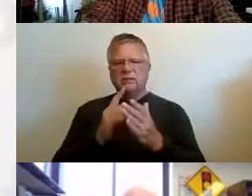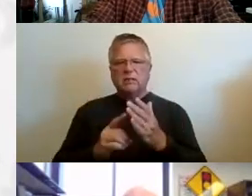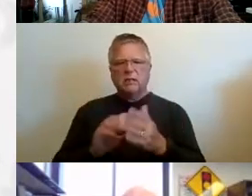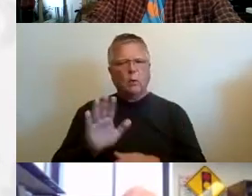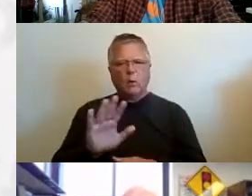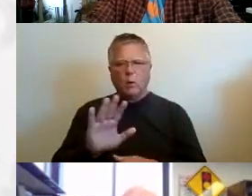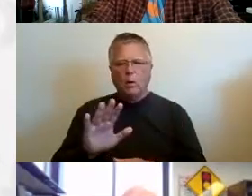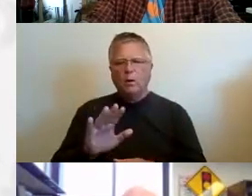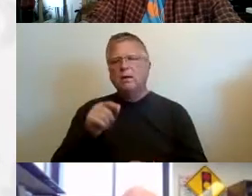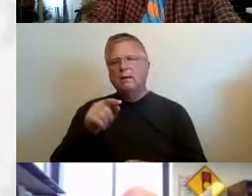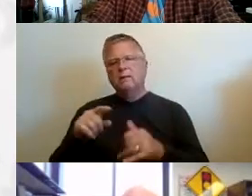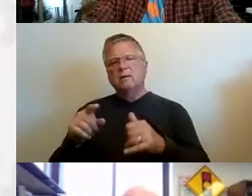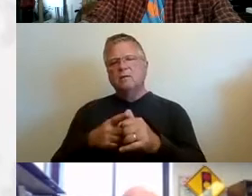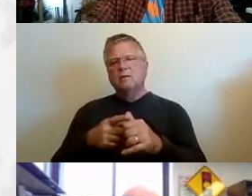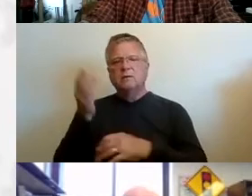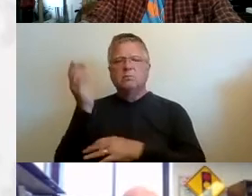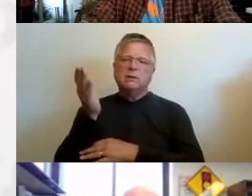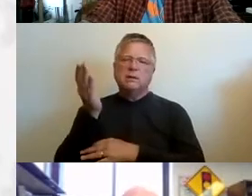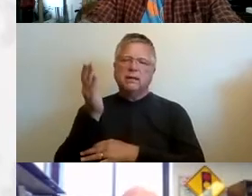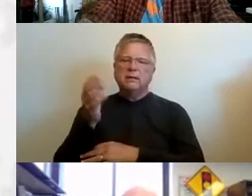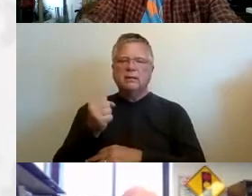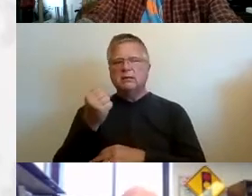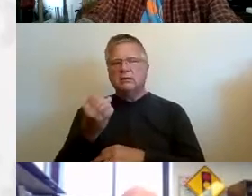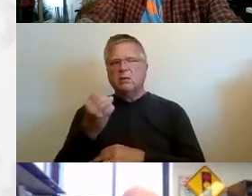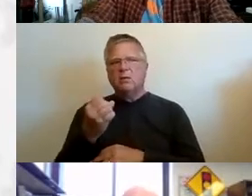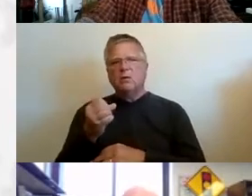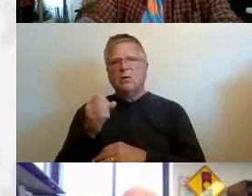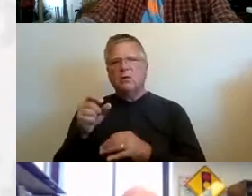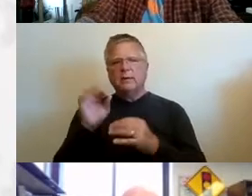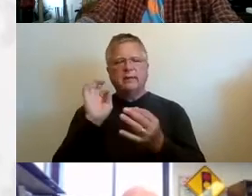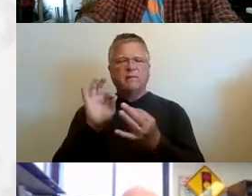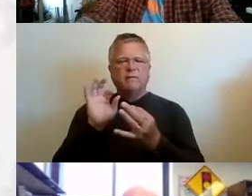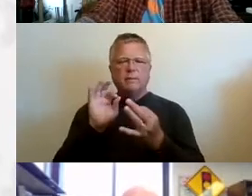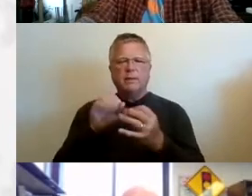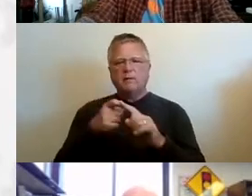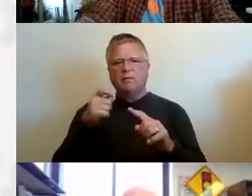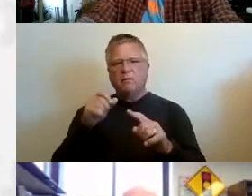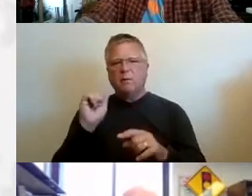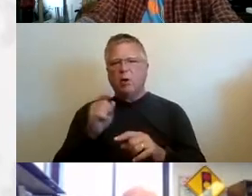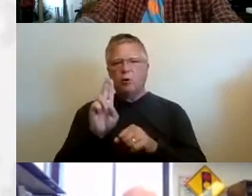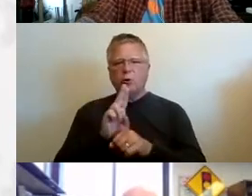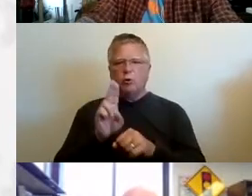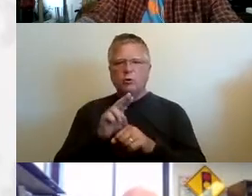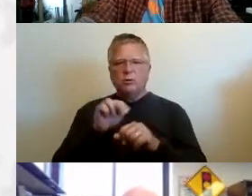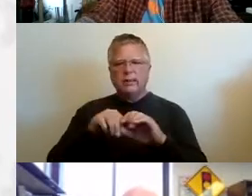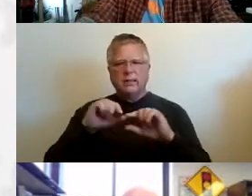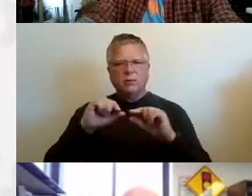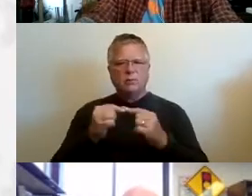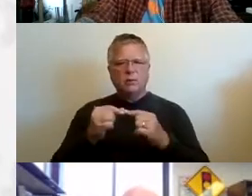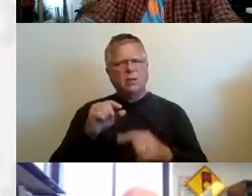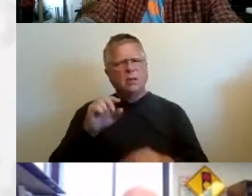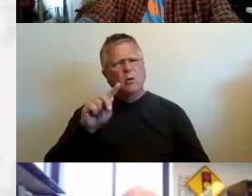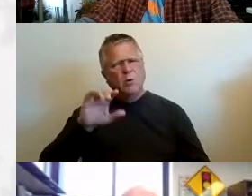these are our initial presentations so that we can get feedback from all users in the group. Ricardo, if I could